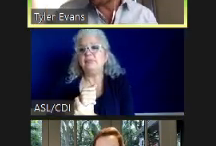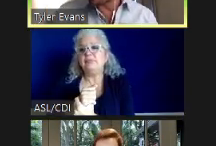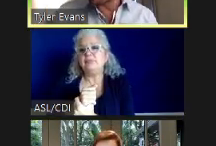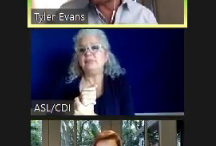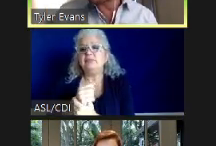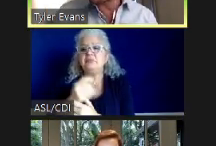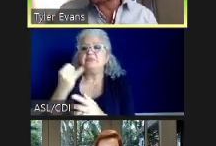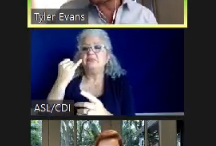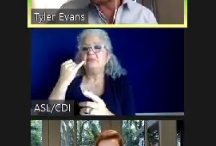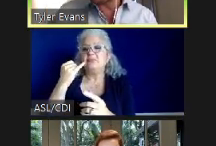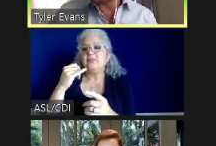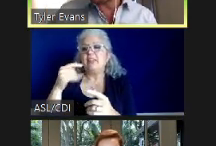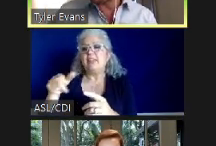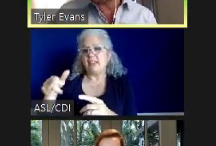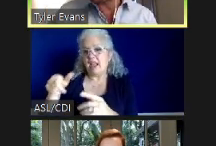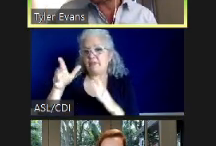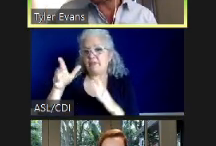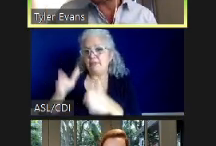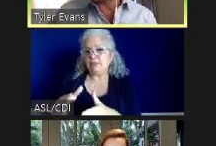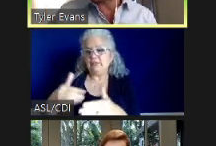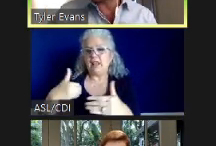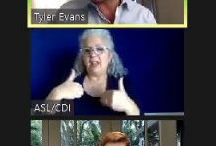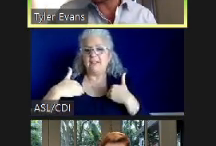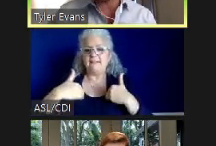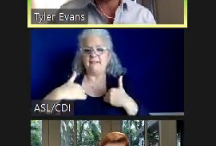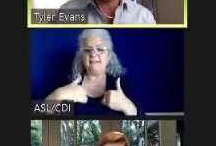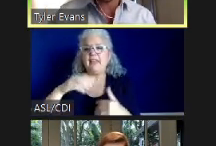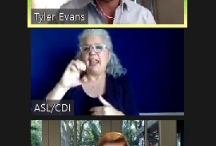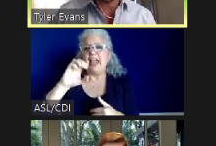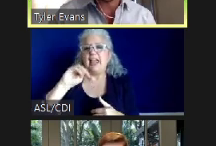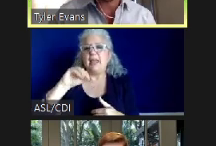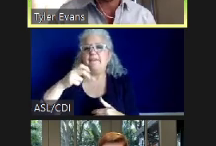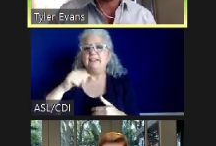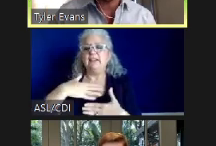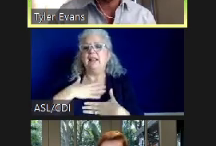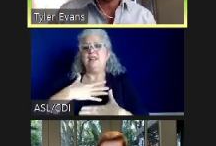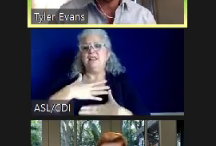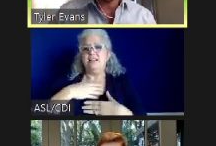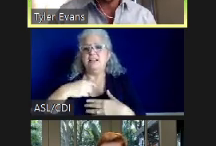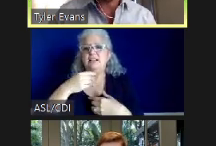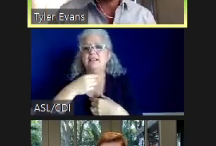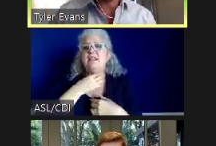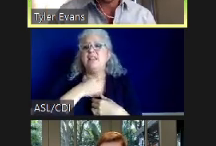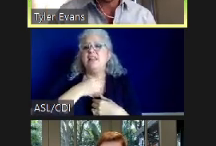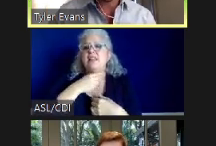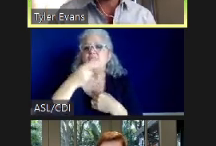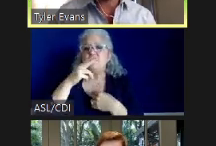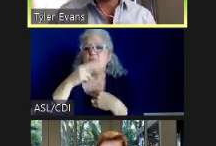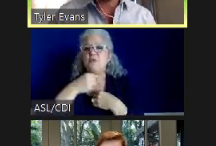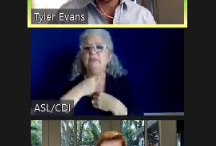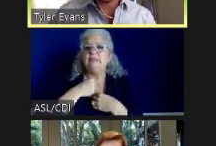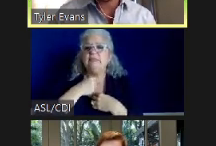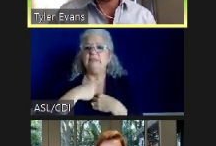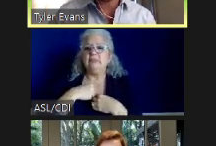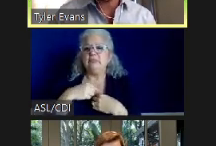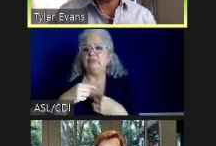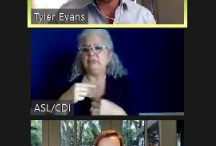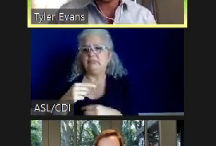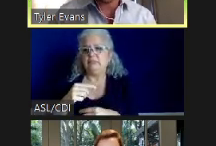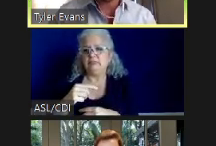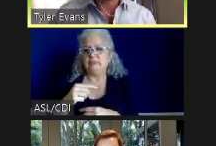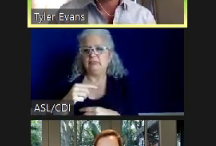All right. So we have a 60s, and then we talk about residential status, and then occupation, retired.